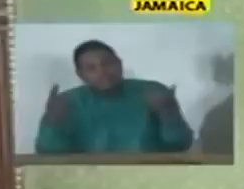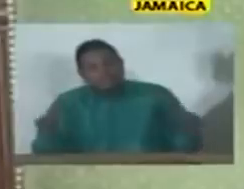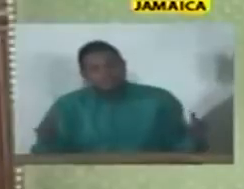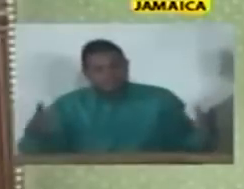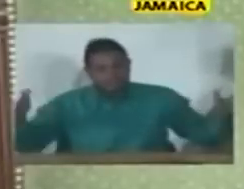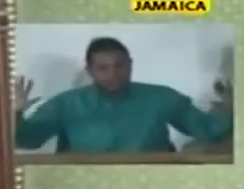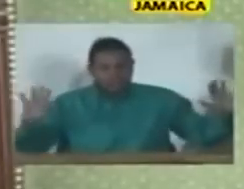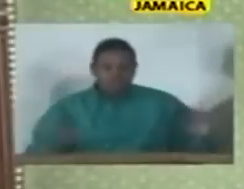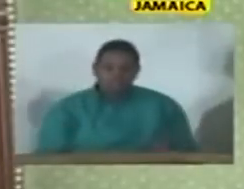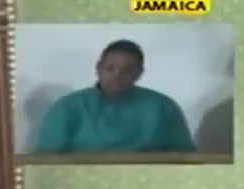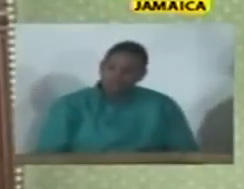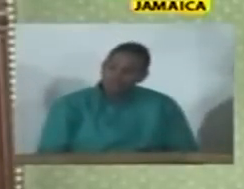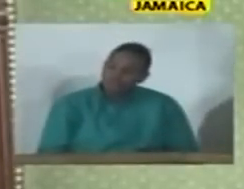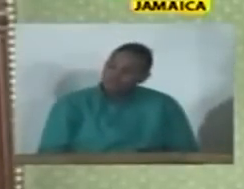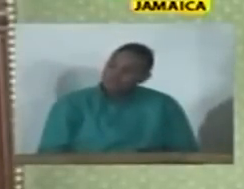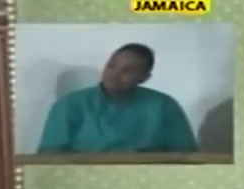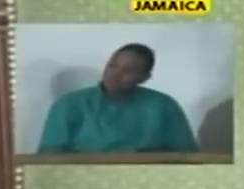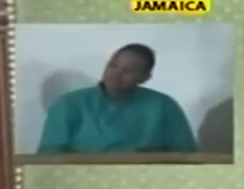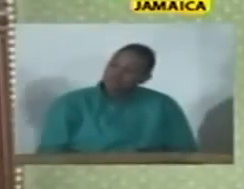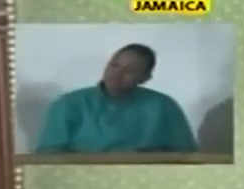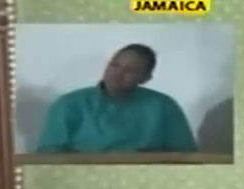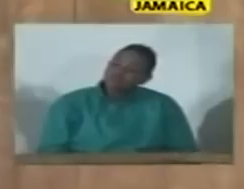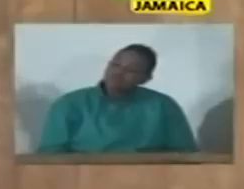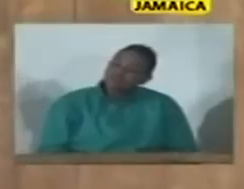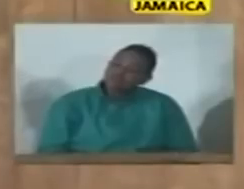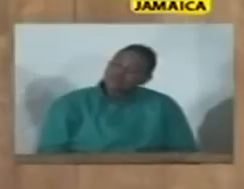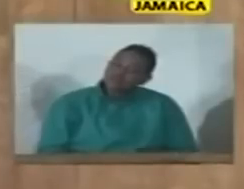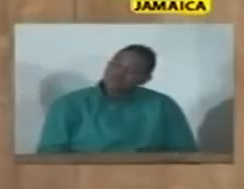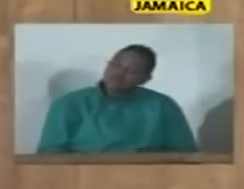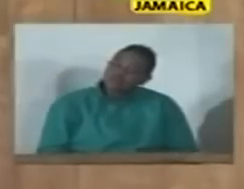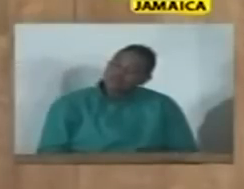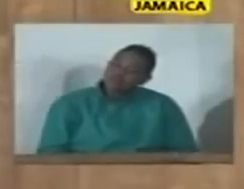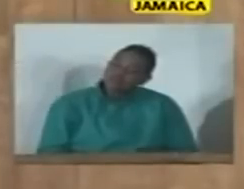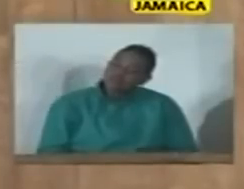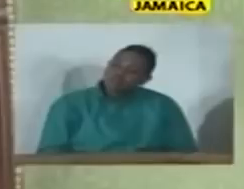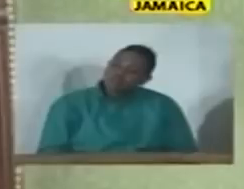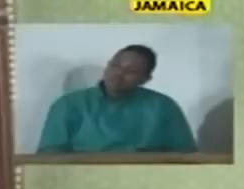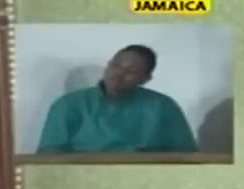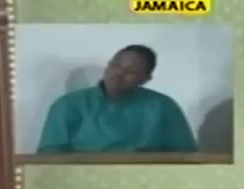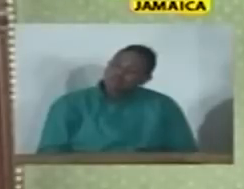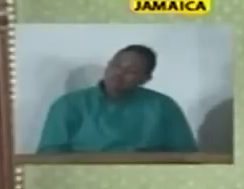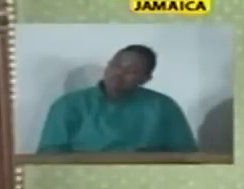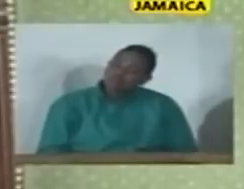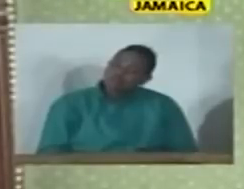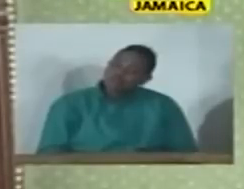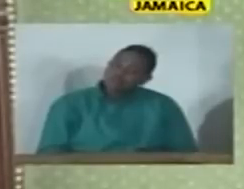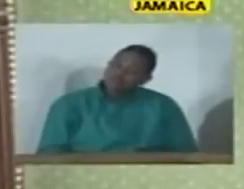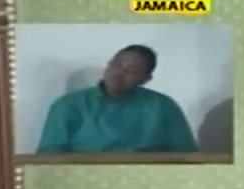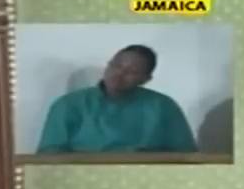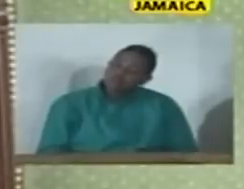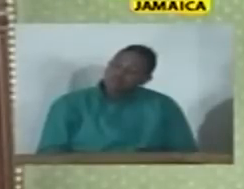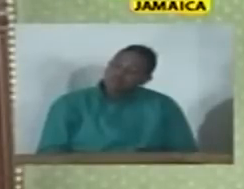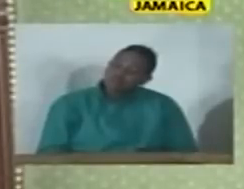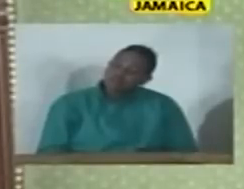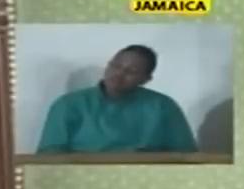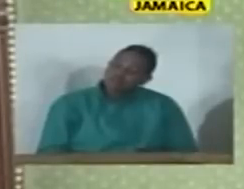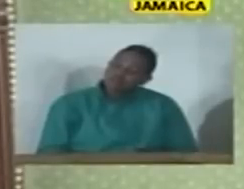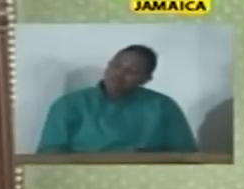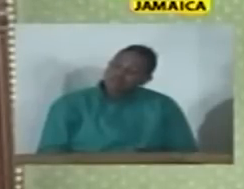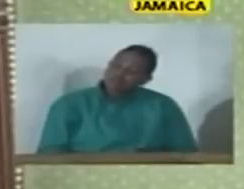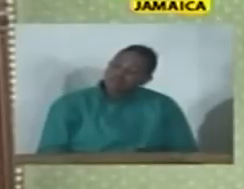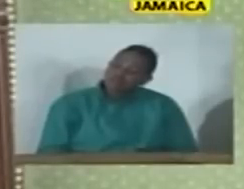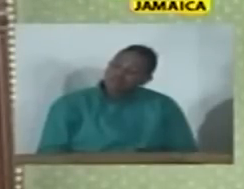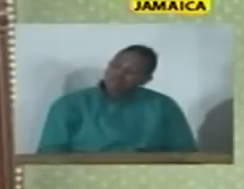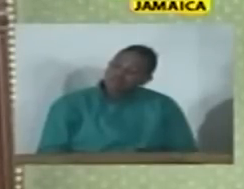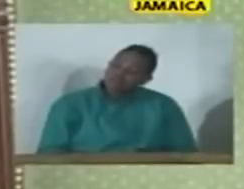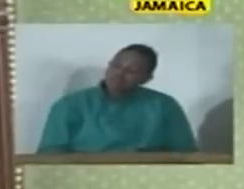The question, just a minute, Mr. President. Just a minute, sir. Just a minute. The question has been